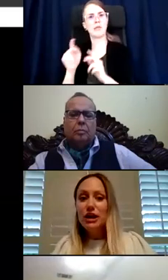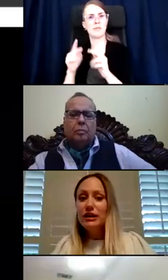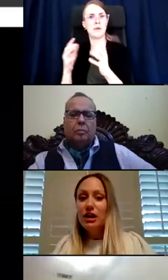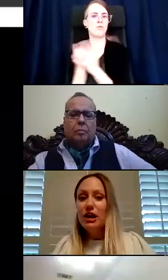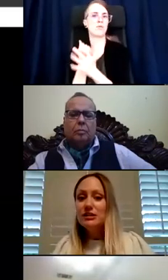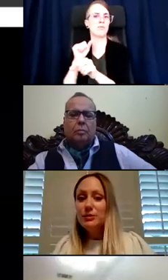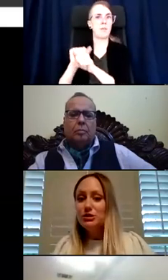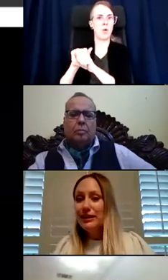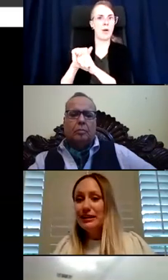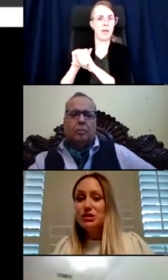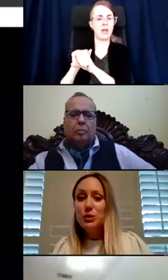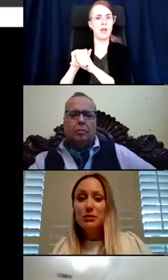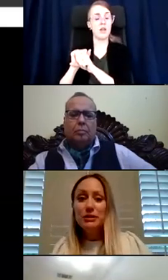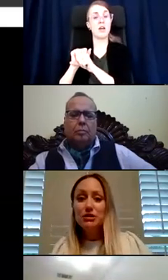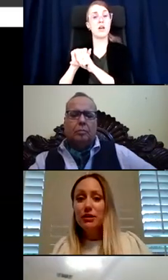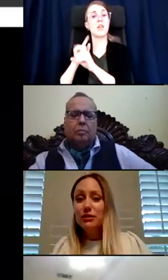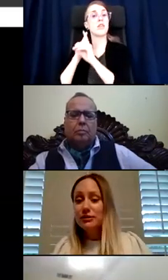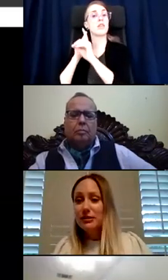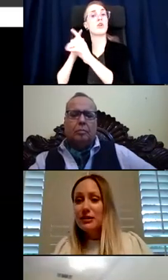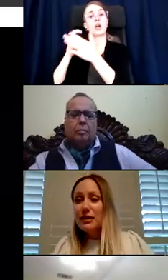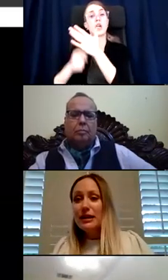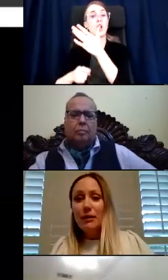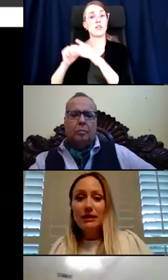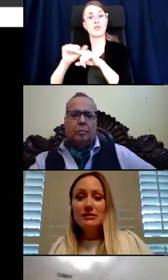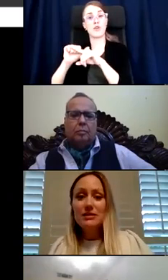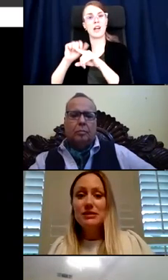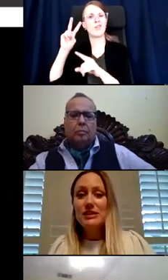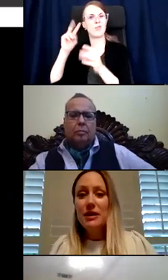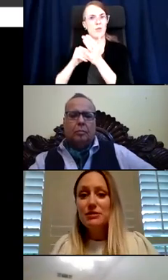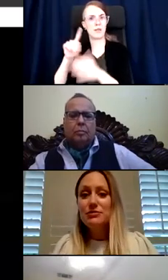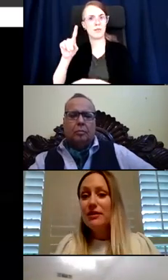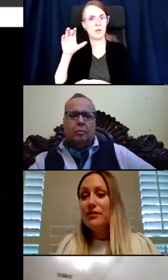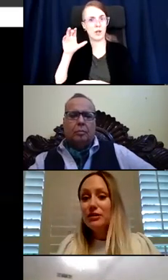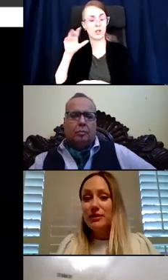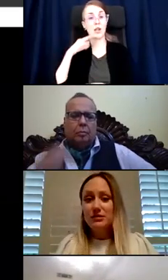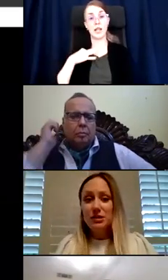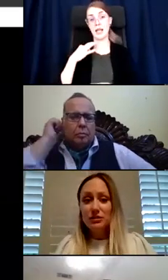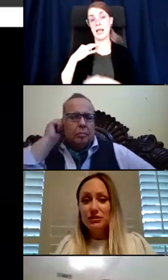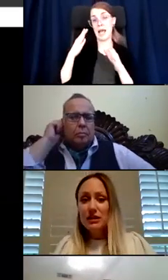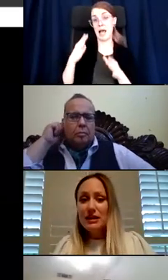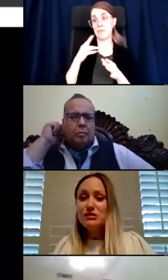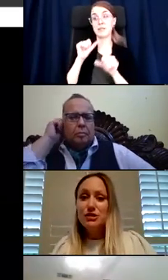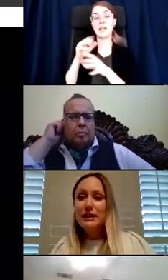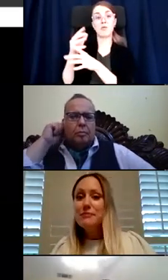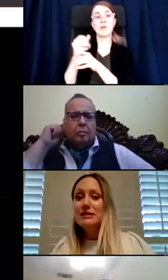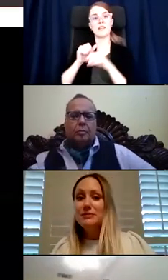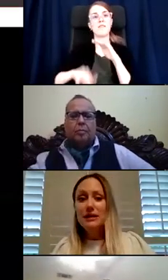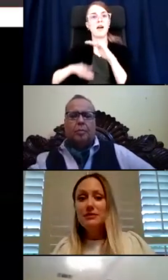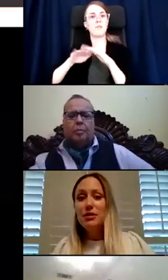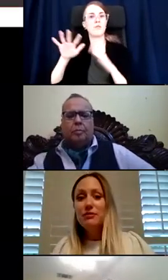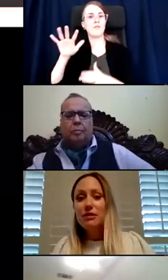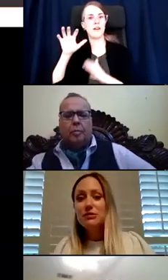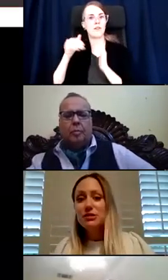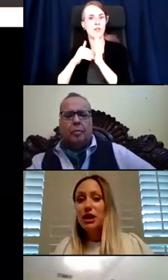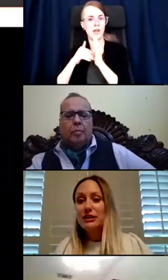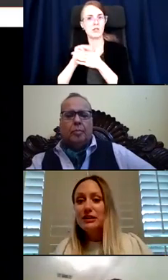can, the target cost per trainee is $2,100, and applicants can receive up to $500,000. And training must be